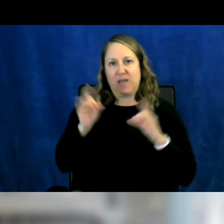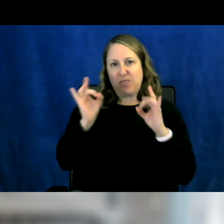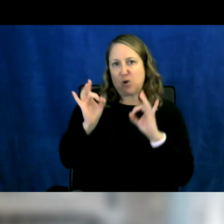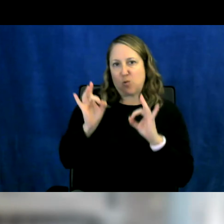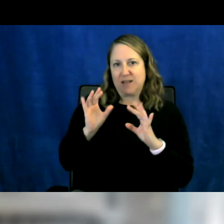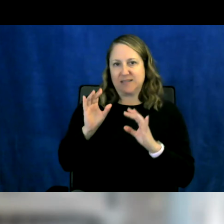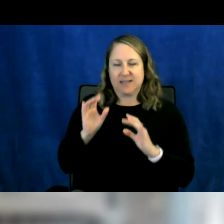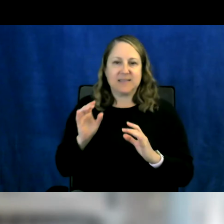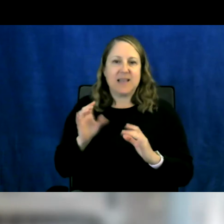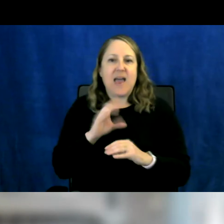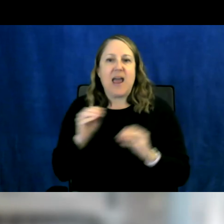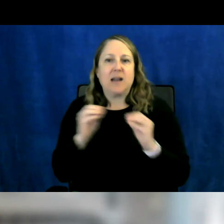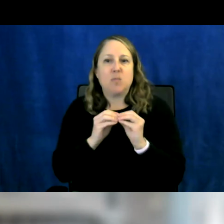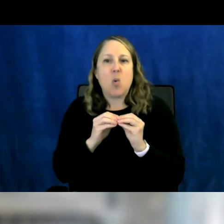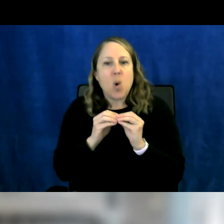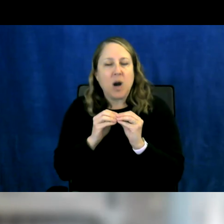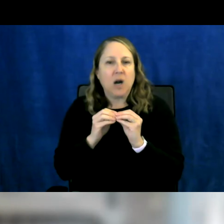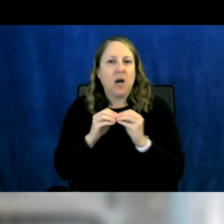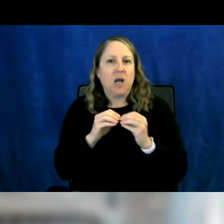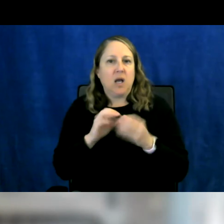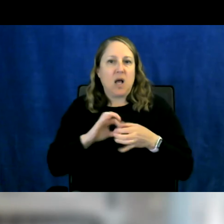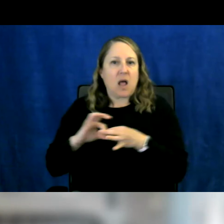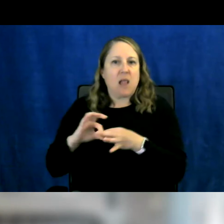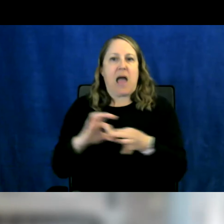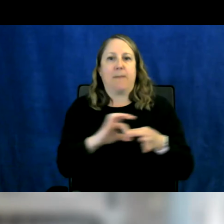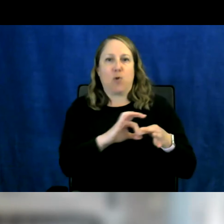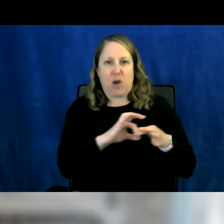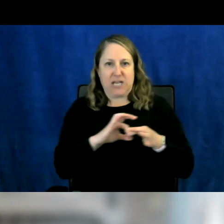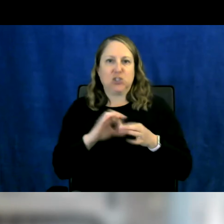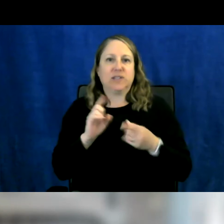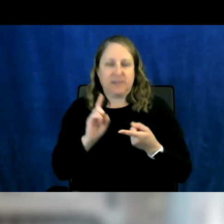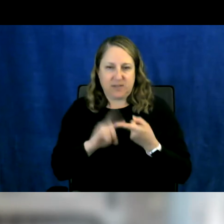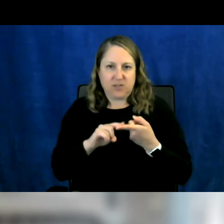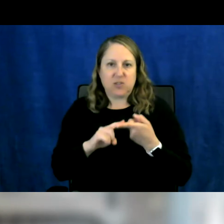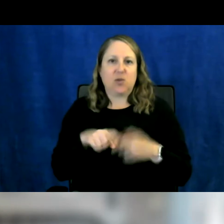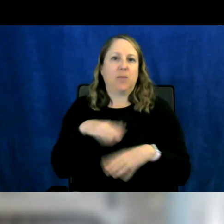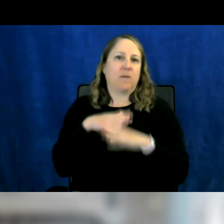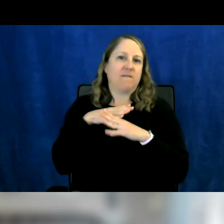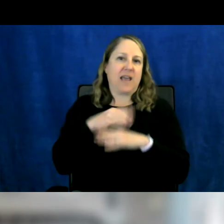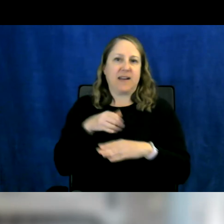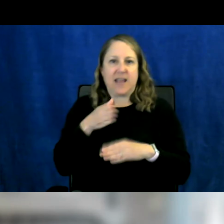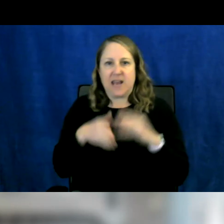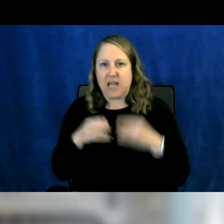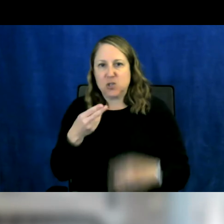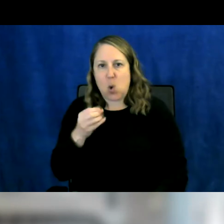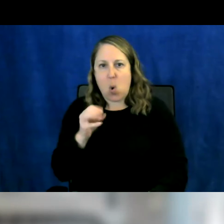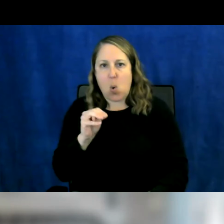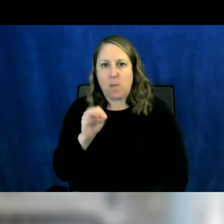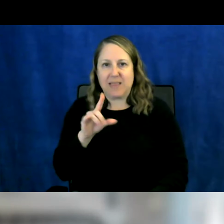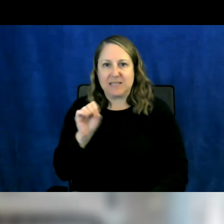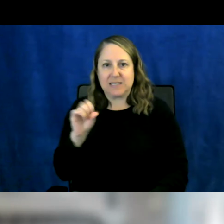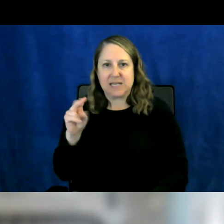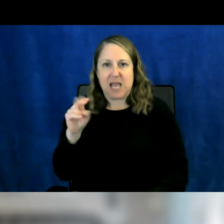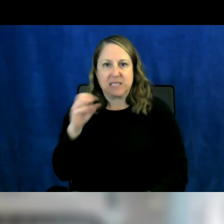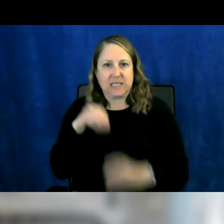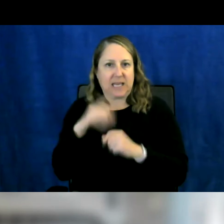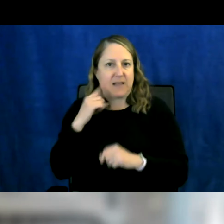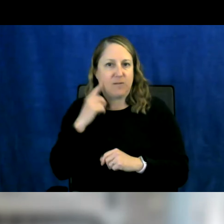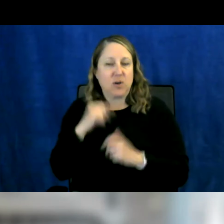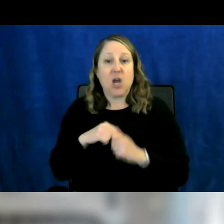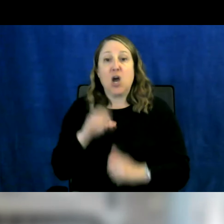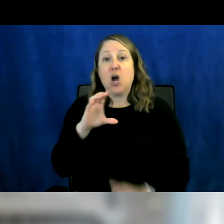collaboration across systems to work towards preventing and ending homelessness in California. The council is co-chaired by the Secretary